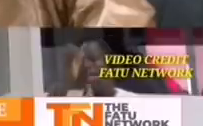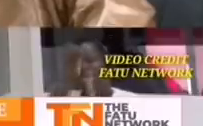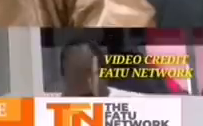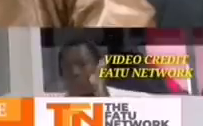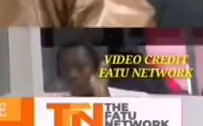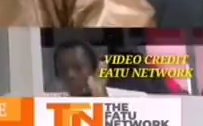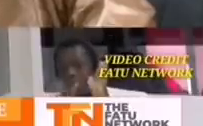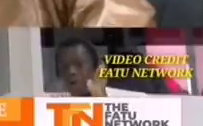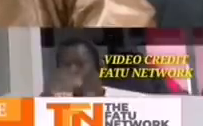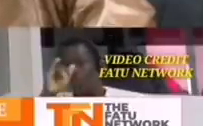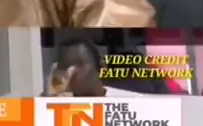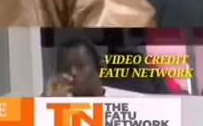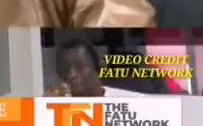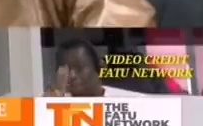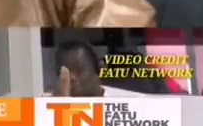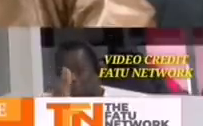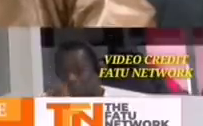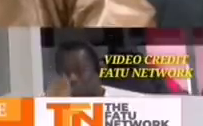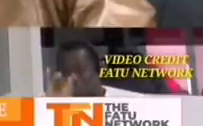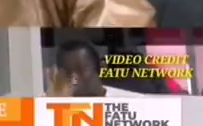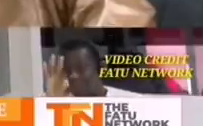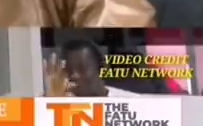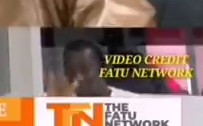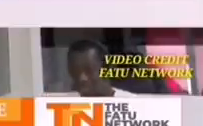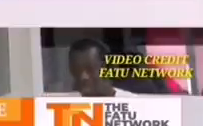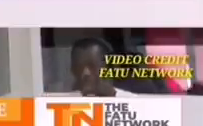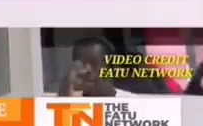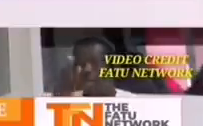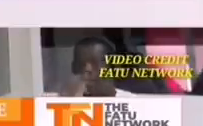kaitandiko Ousmane Koro Cisse alafa Yankuba Toure ko